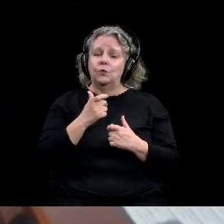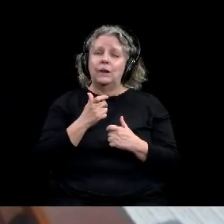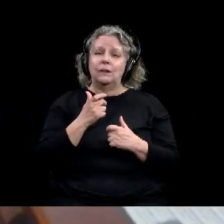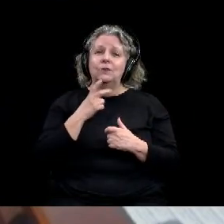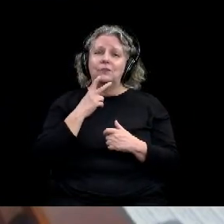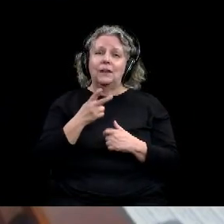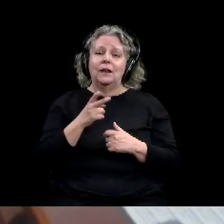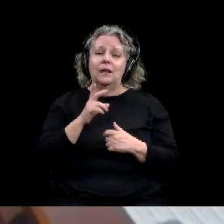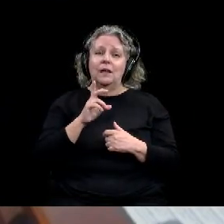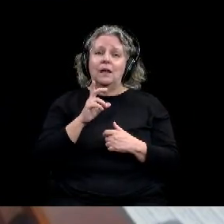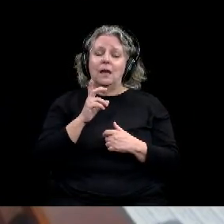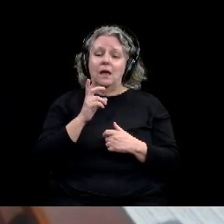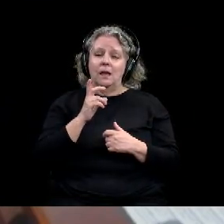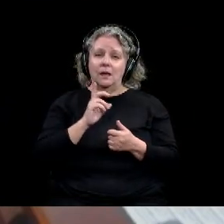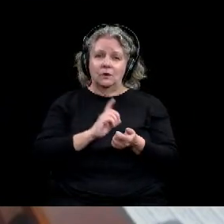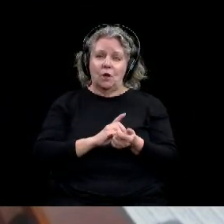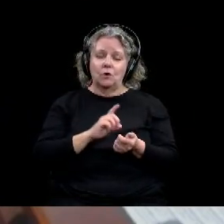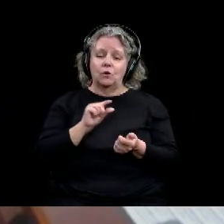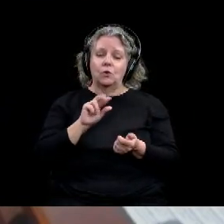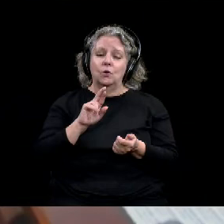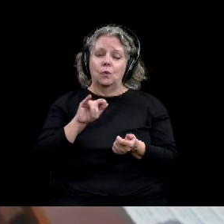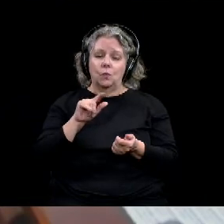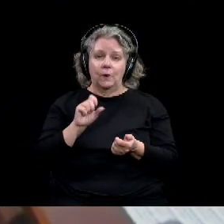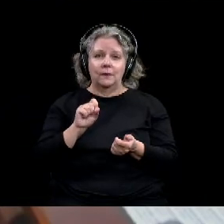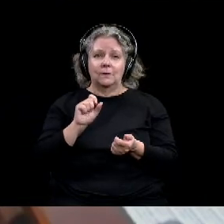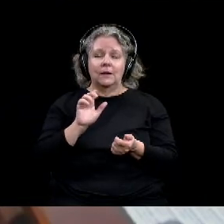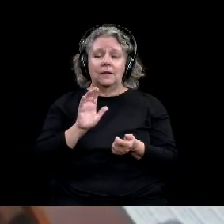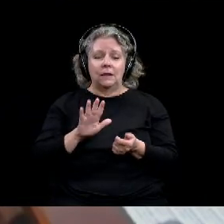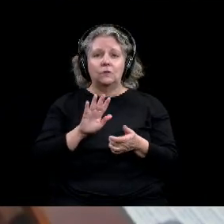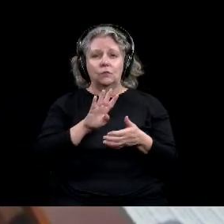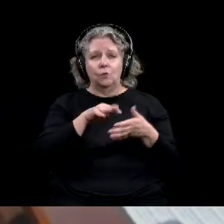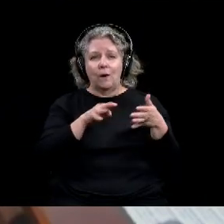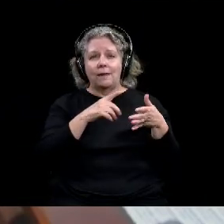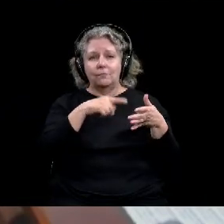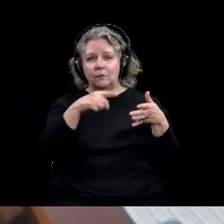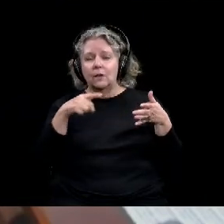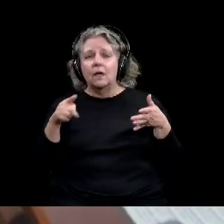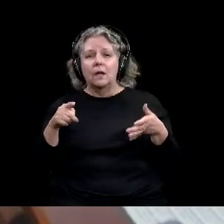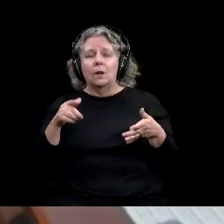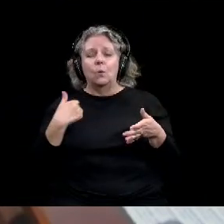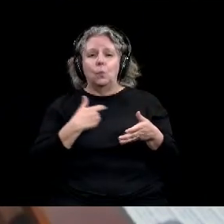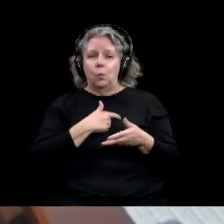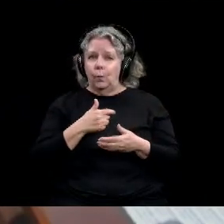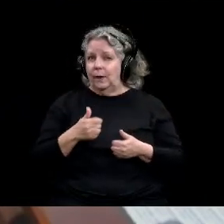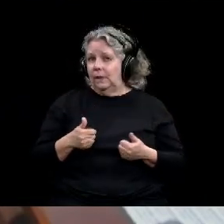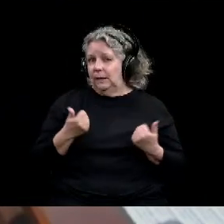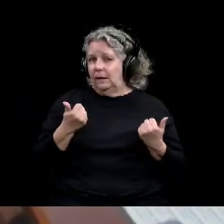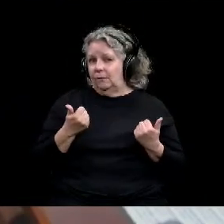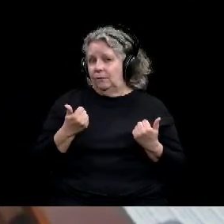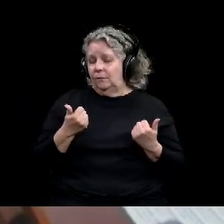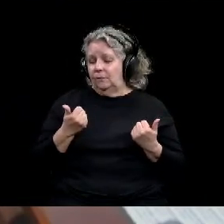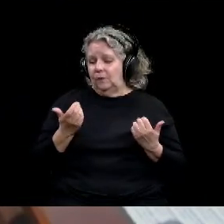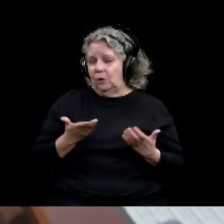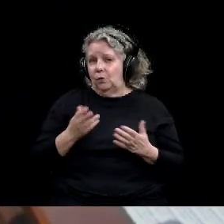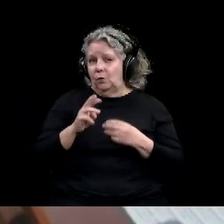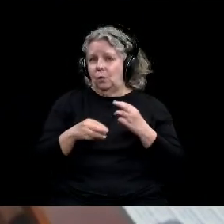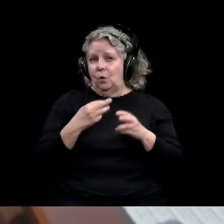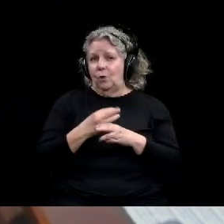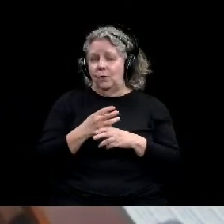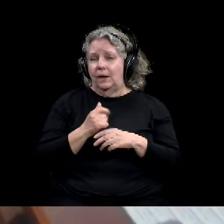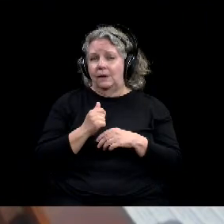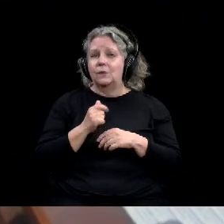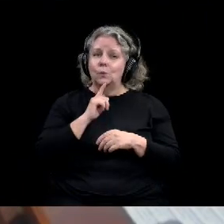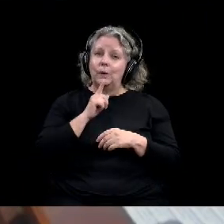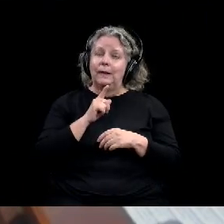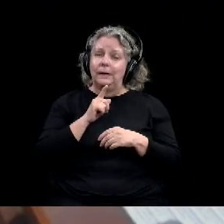I see that and I feel that, and it's nice to see validation on a chart that what I feel is actually